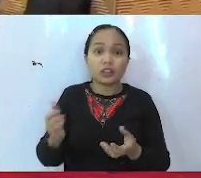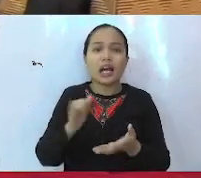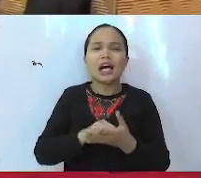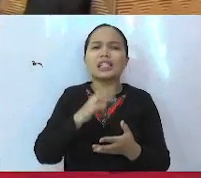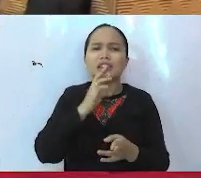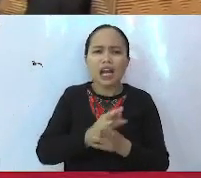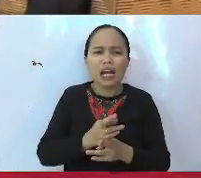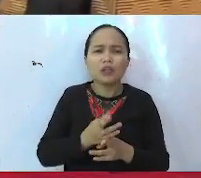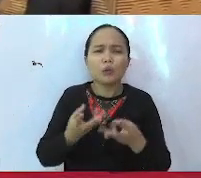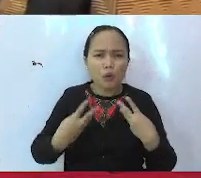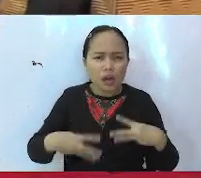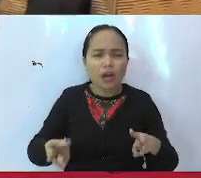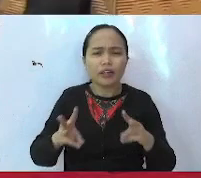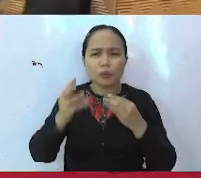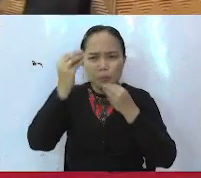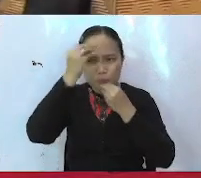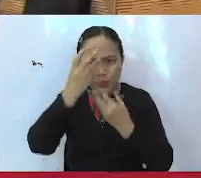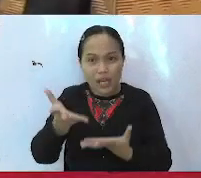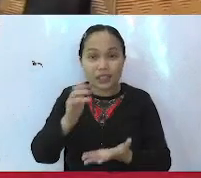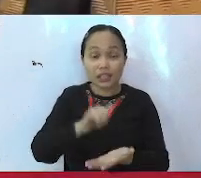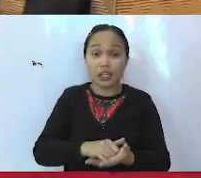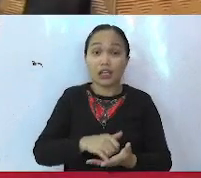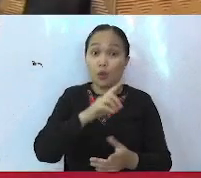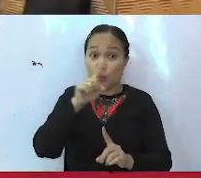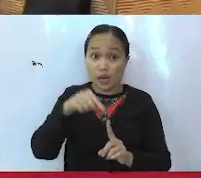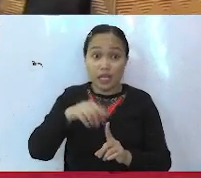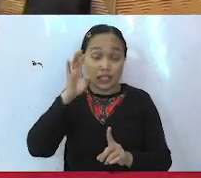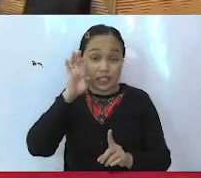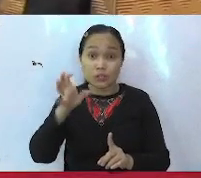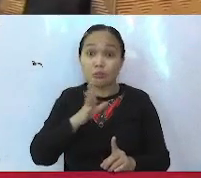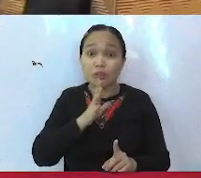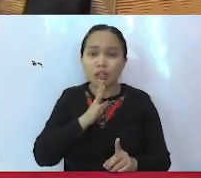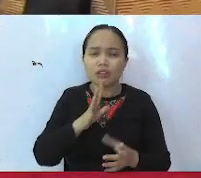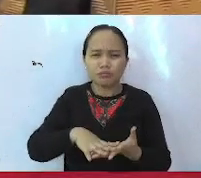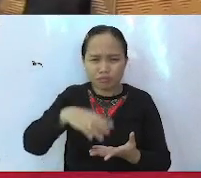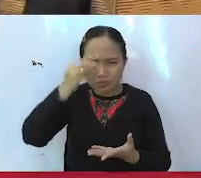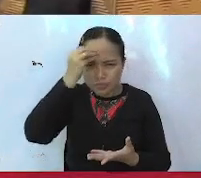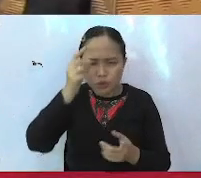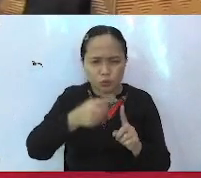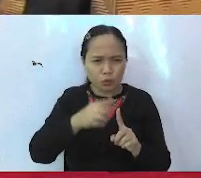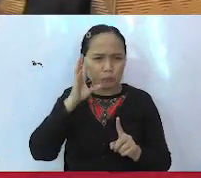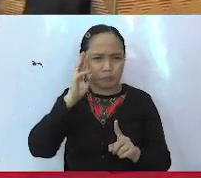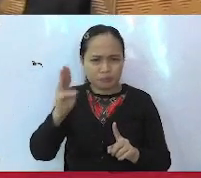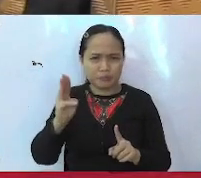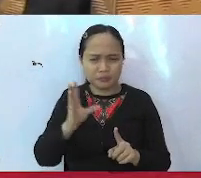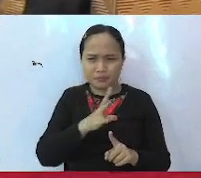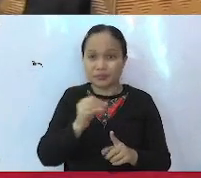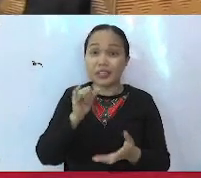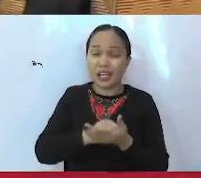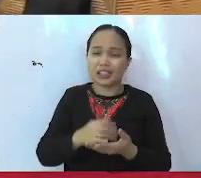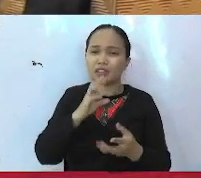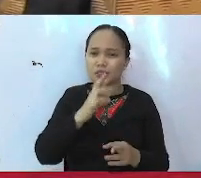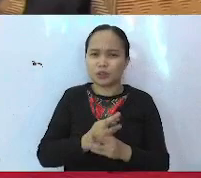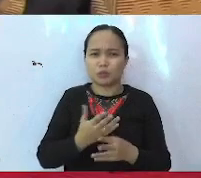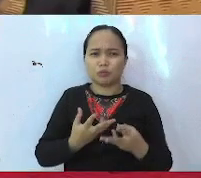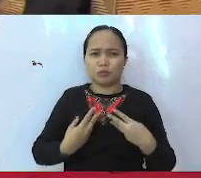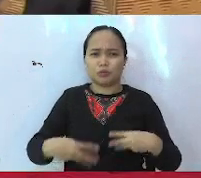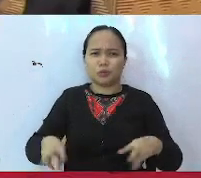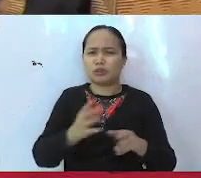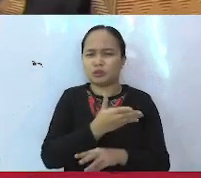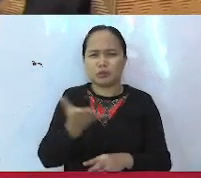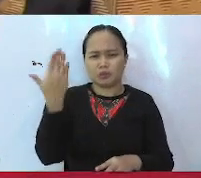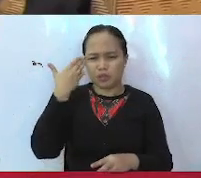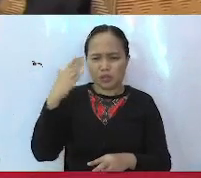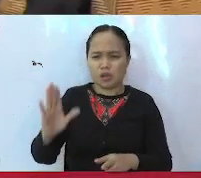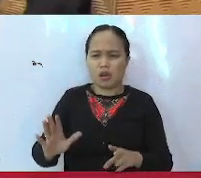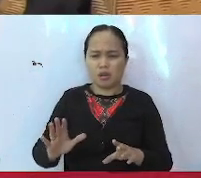and respect that and obey that. And when he speaks, listen to him. That's the right track. Yeah. That's the right track. Young people, you don't know how to get